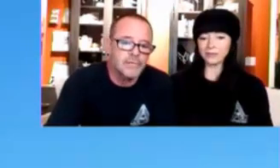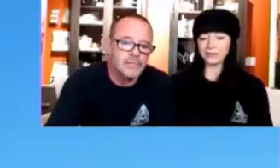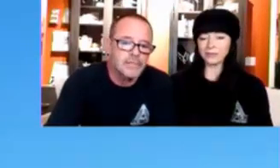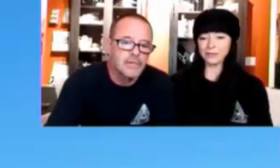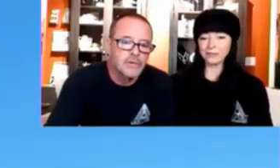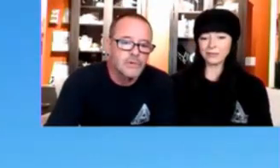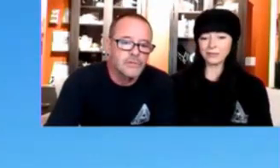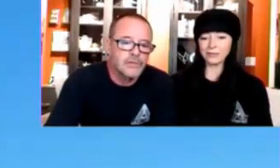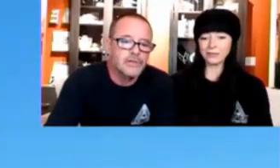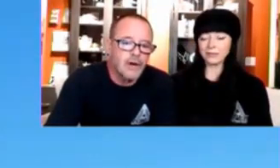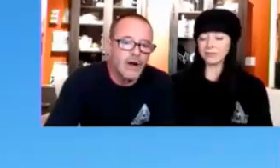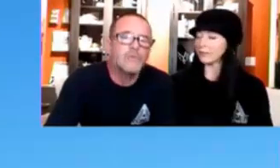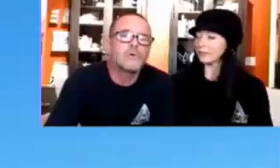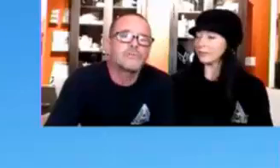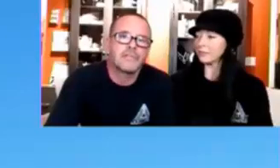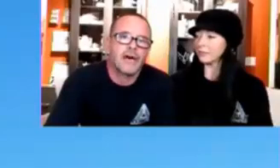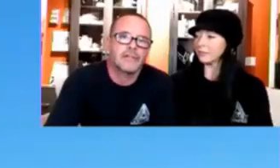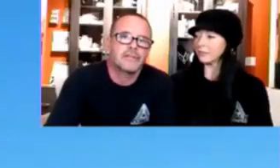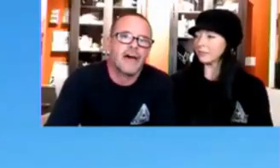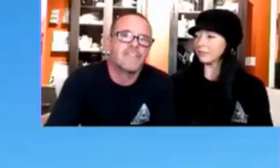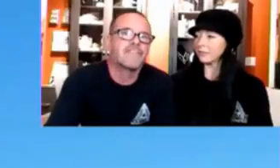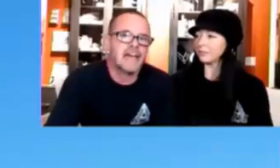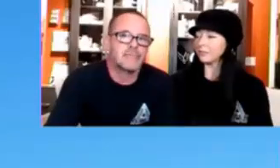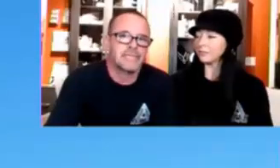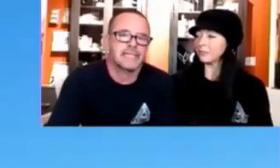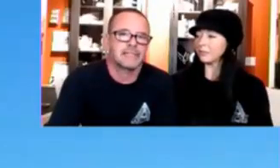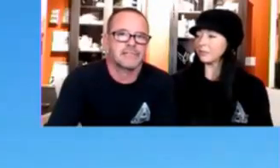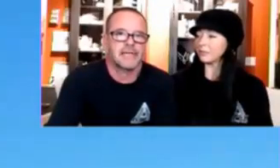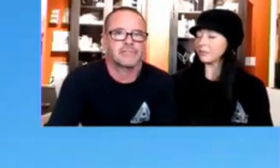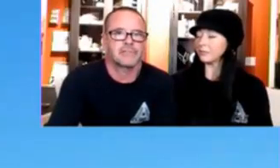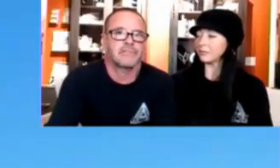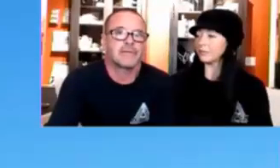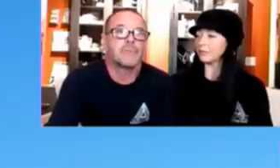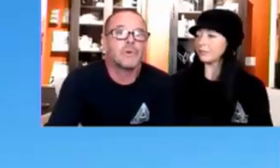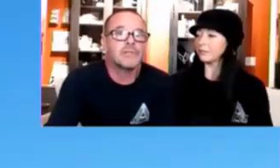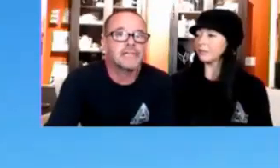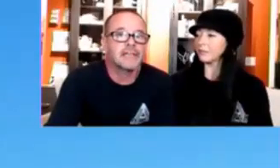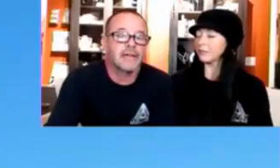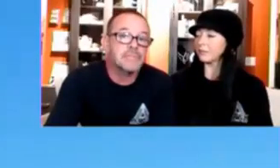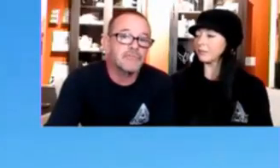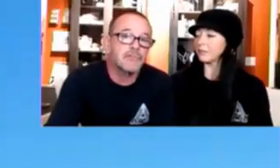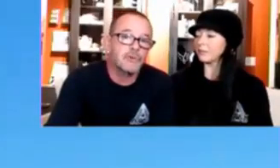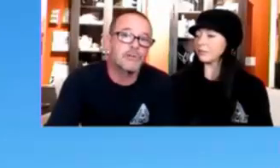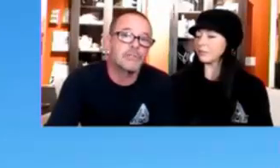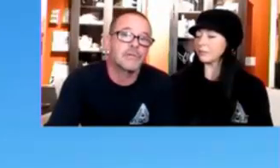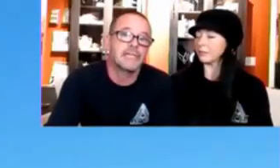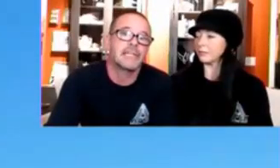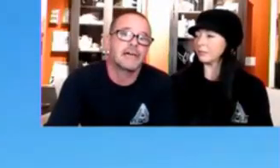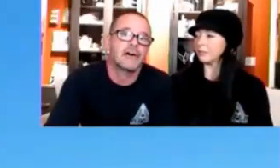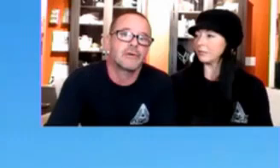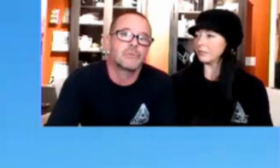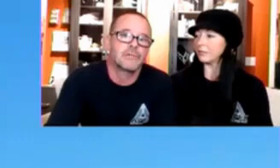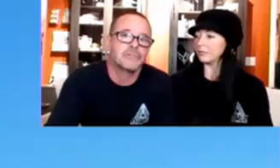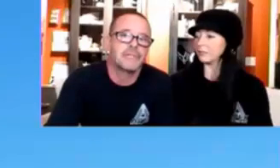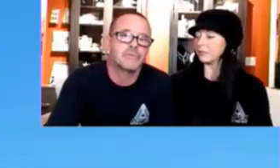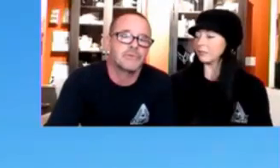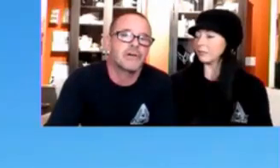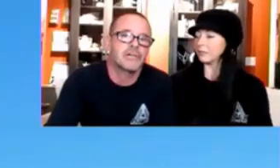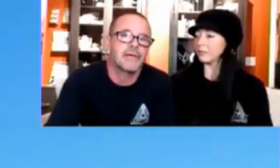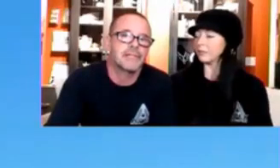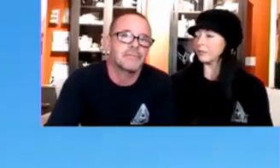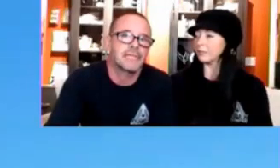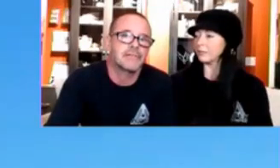point, our wolves are not a family in the sense of they were born together, except for Thor and Loki. They are brothers, and